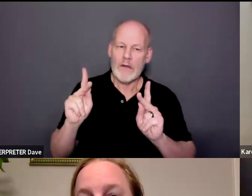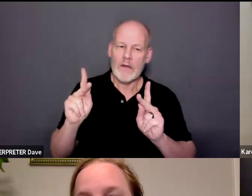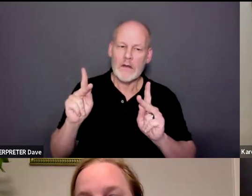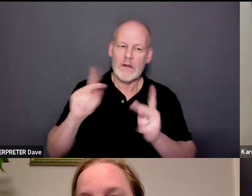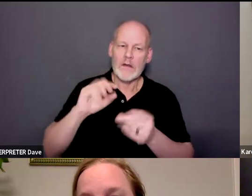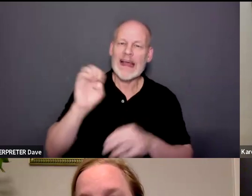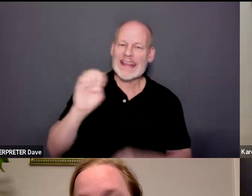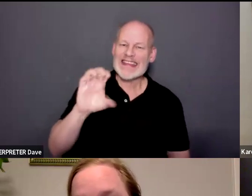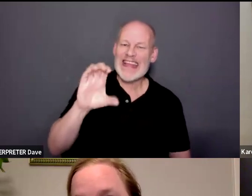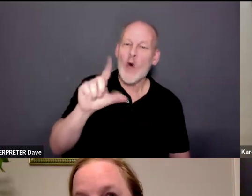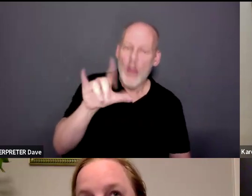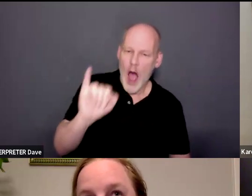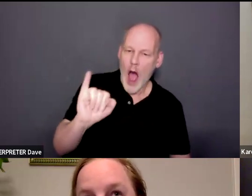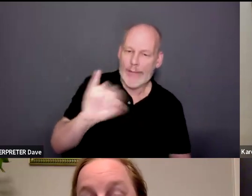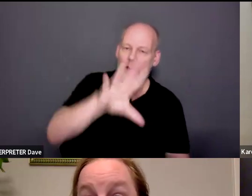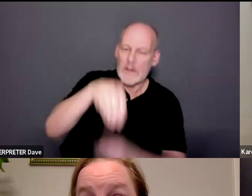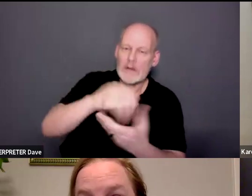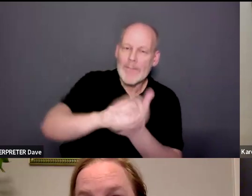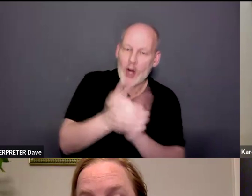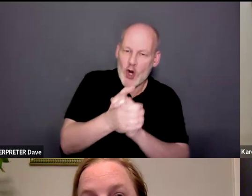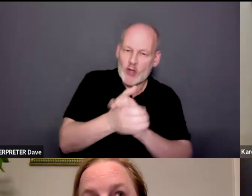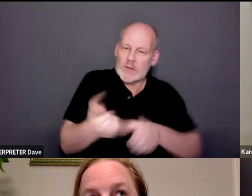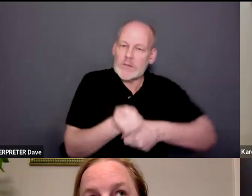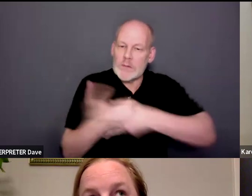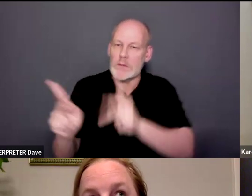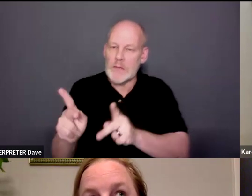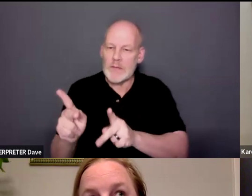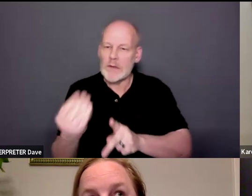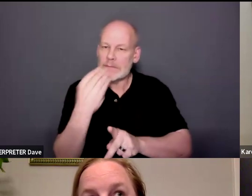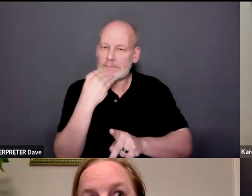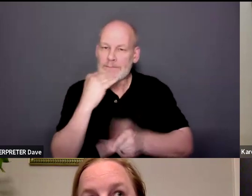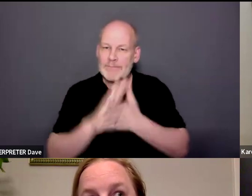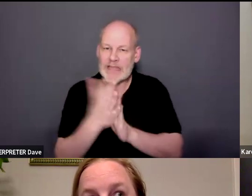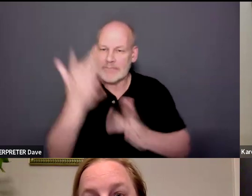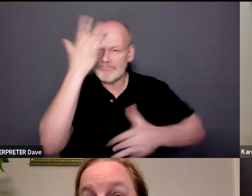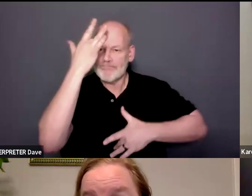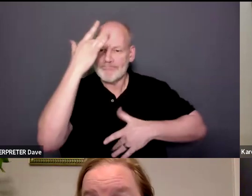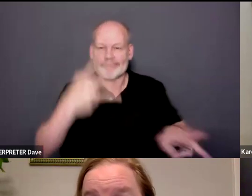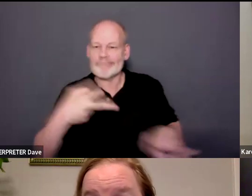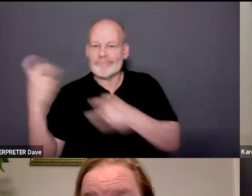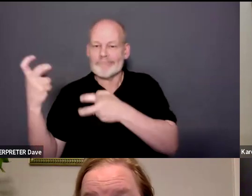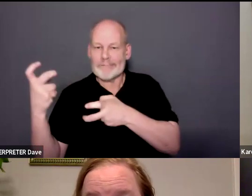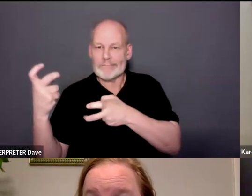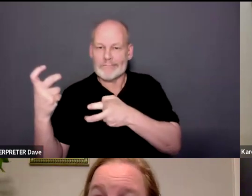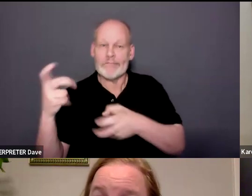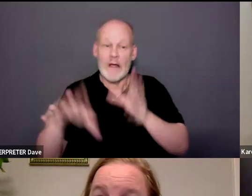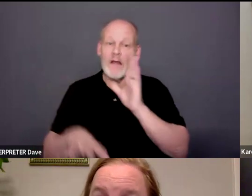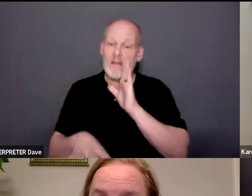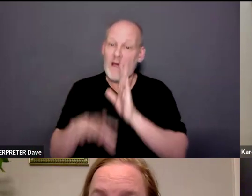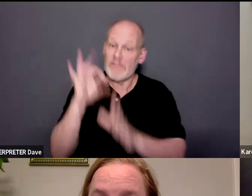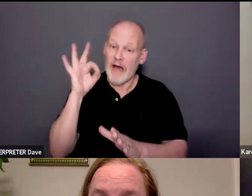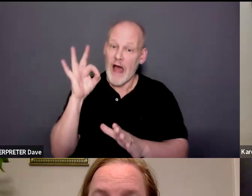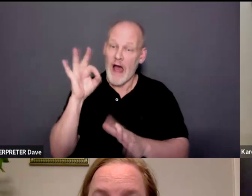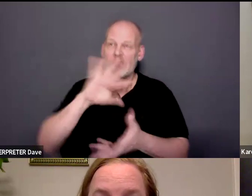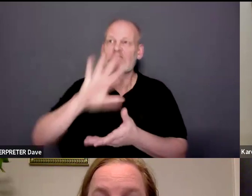And yeah, the hamburgers at McDonald's are, they found cases. There are about